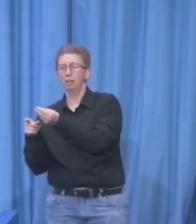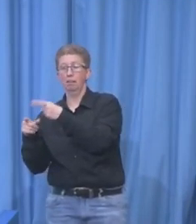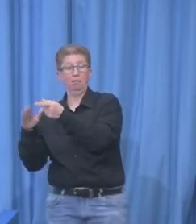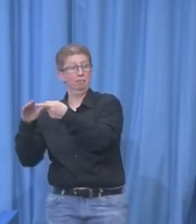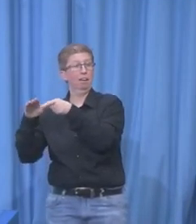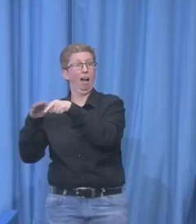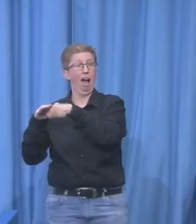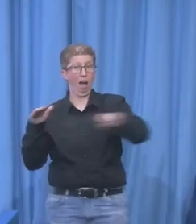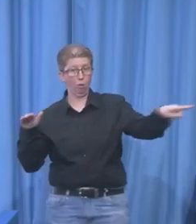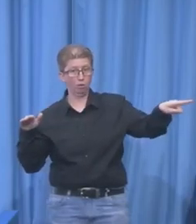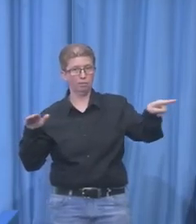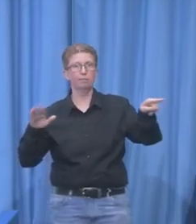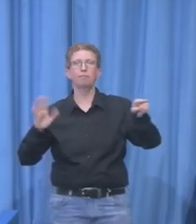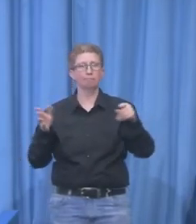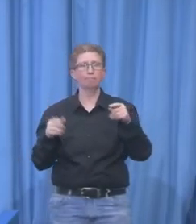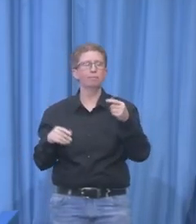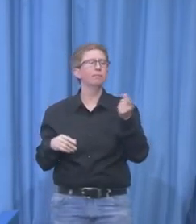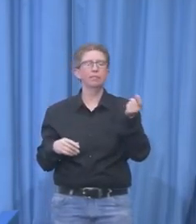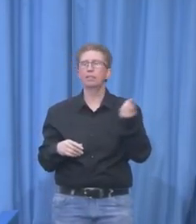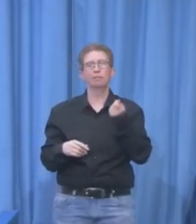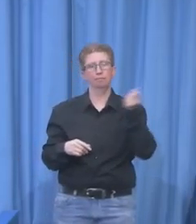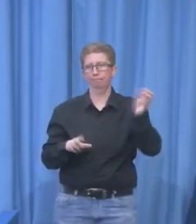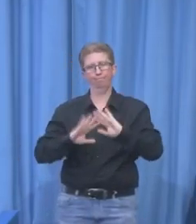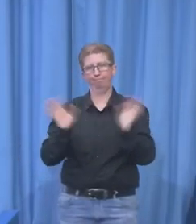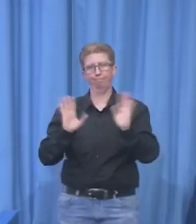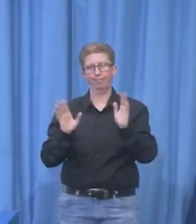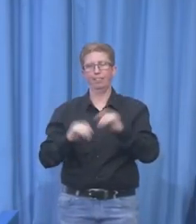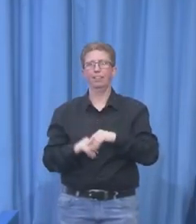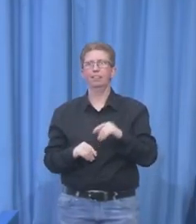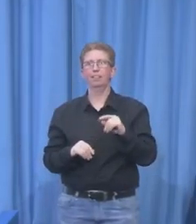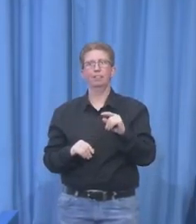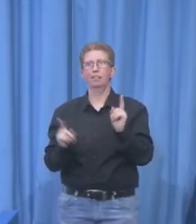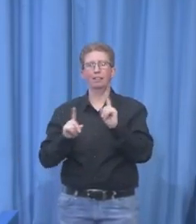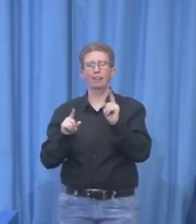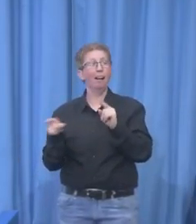and they are more likely to stay with that business.